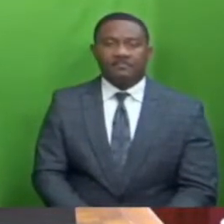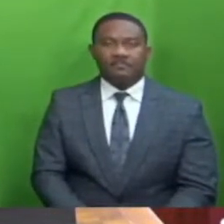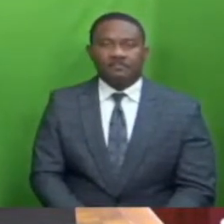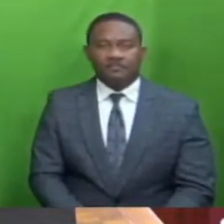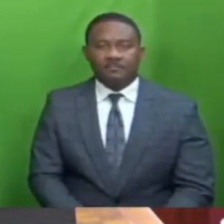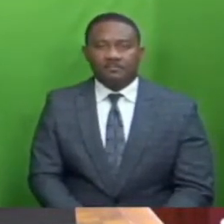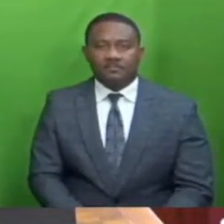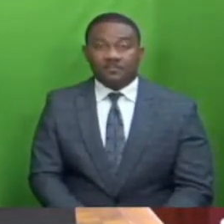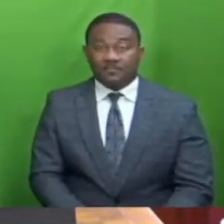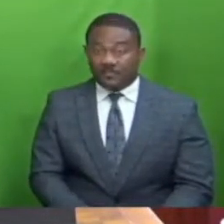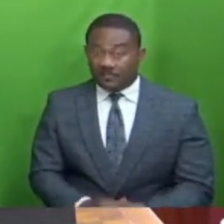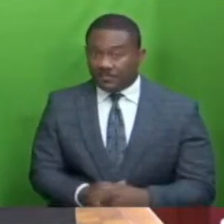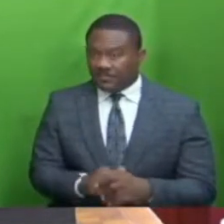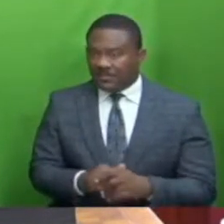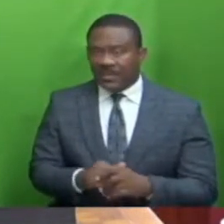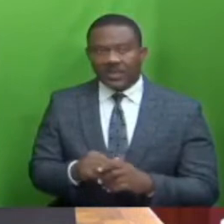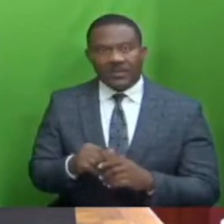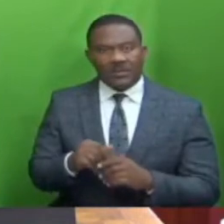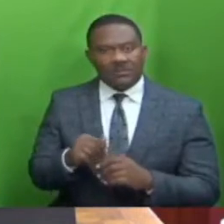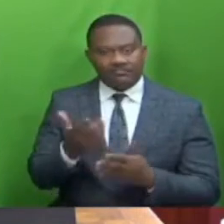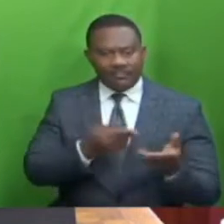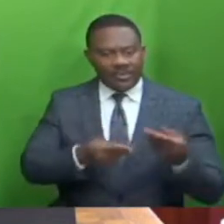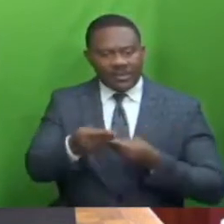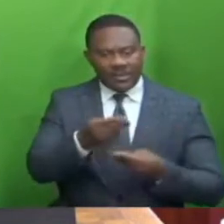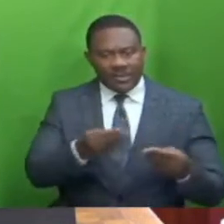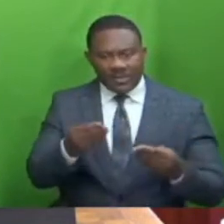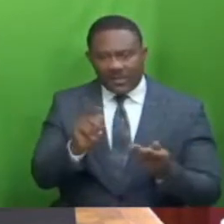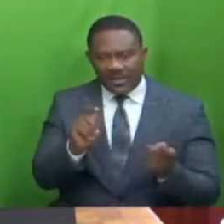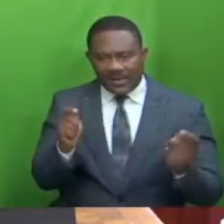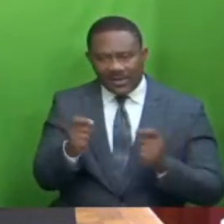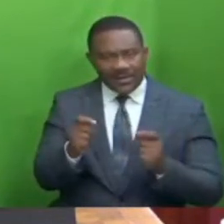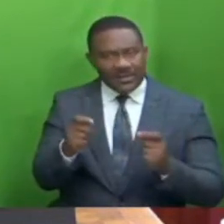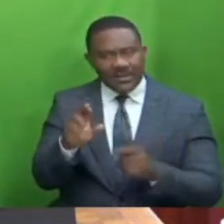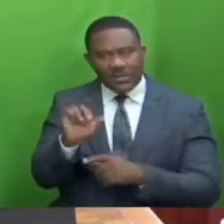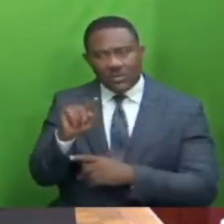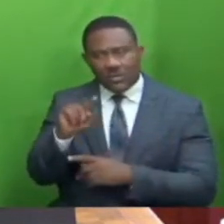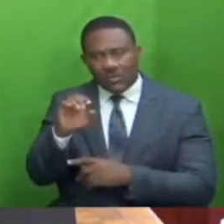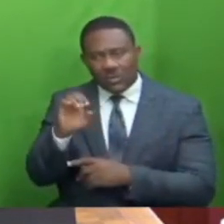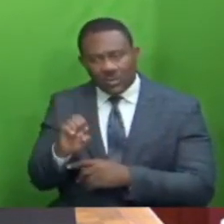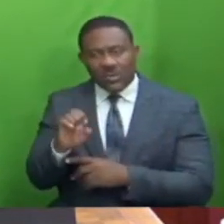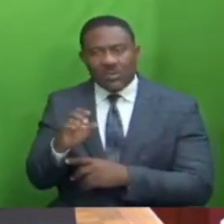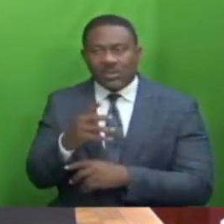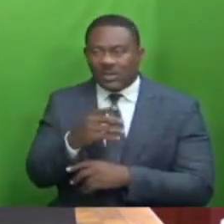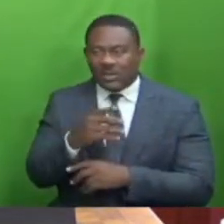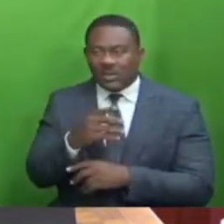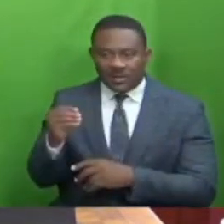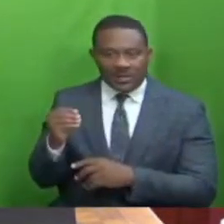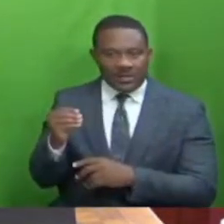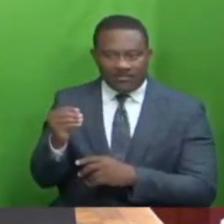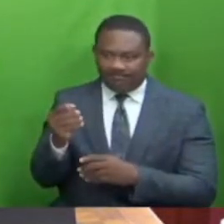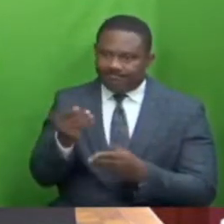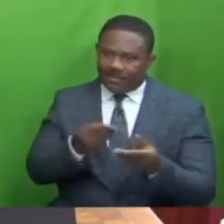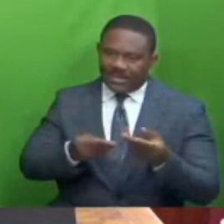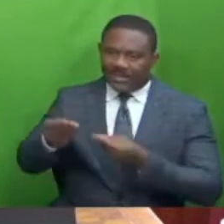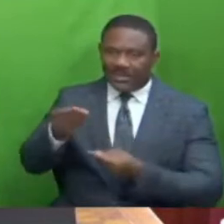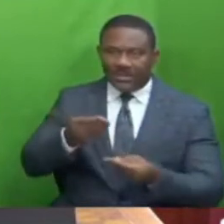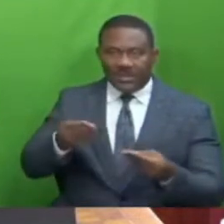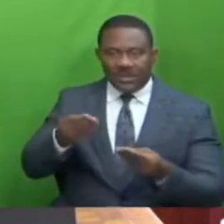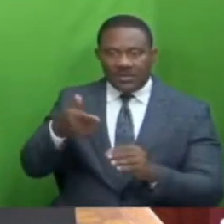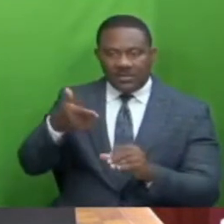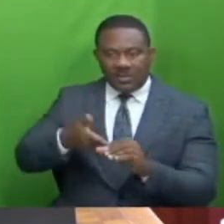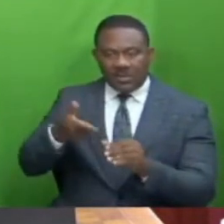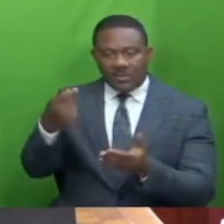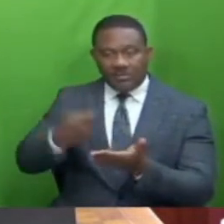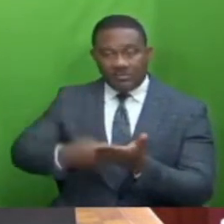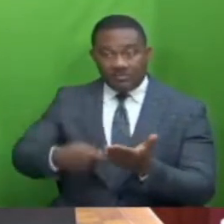tightening, relative stability in the exchange rate, and lower and stable export petroleum prices. Cumulatively,